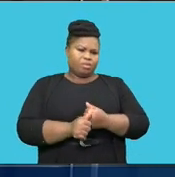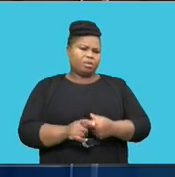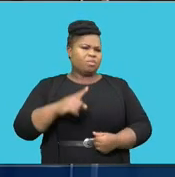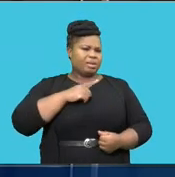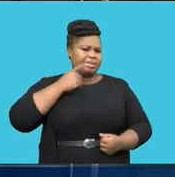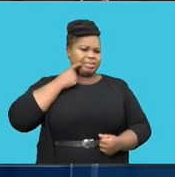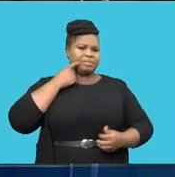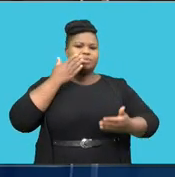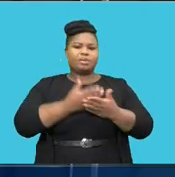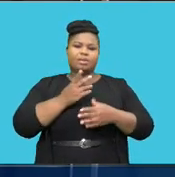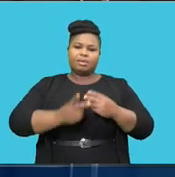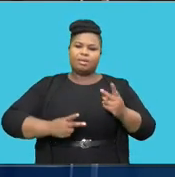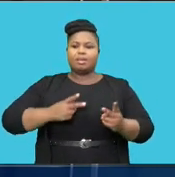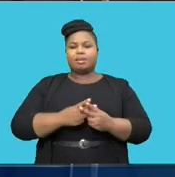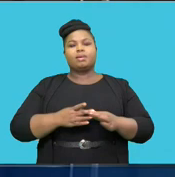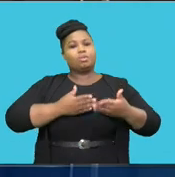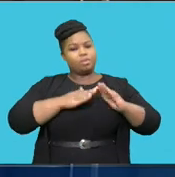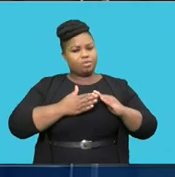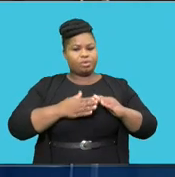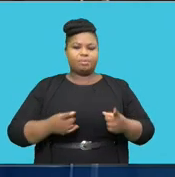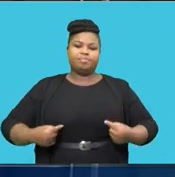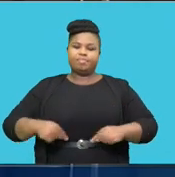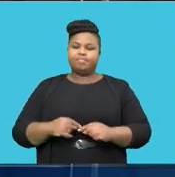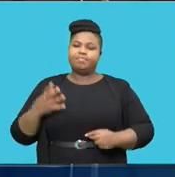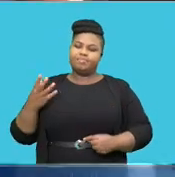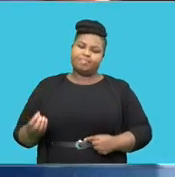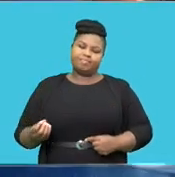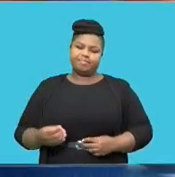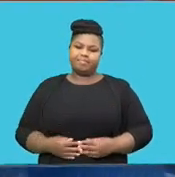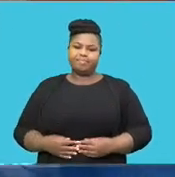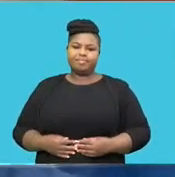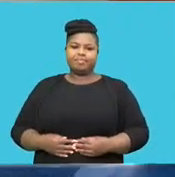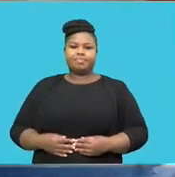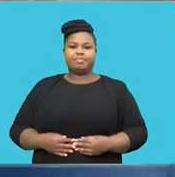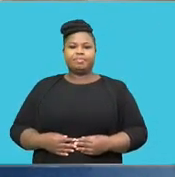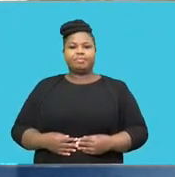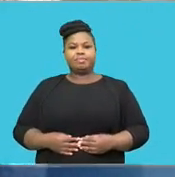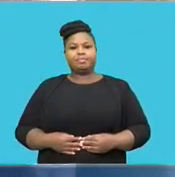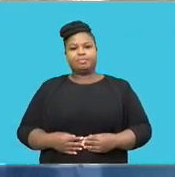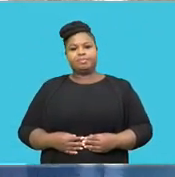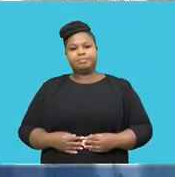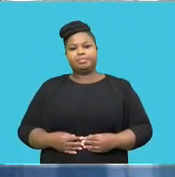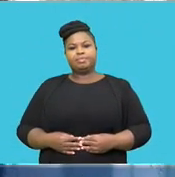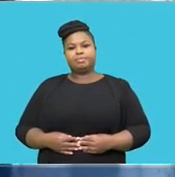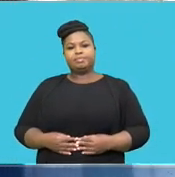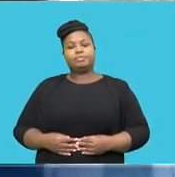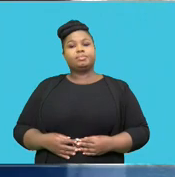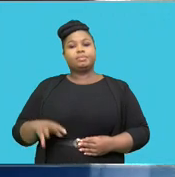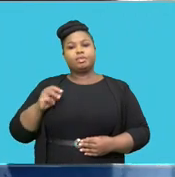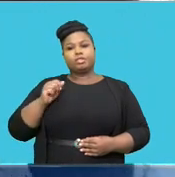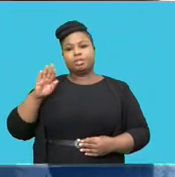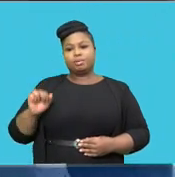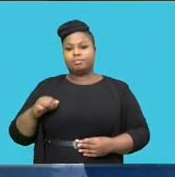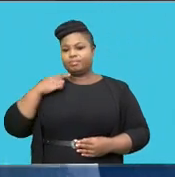ukuthi sifide the community that we have ku-center yethu. Mashaba o boletse ha temaena